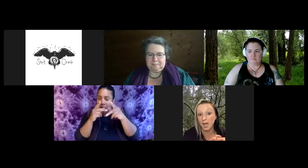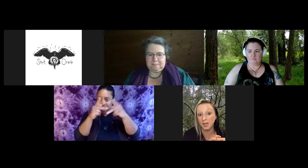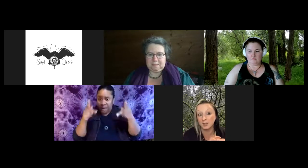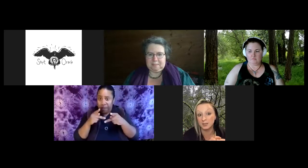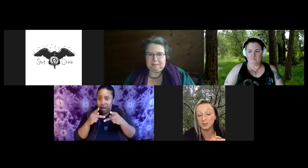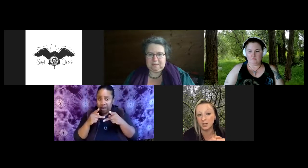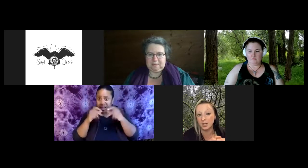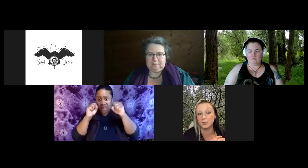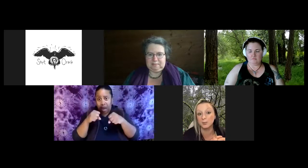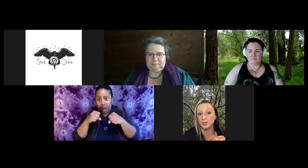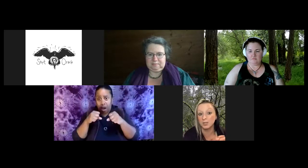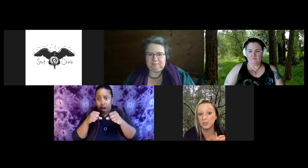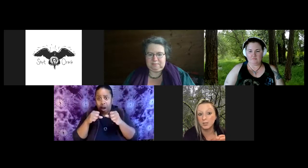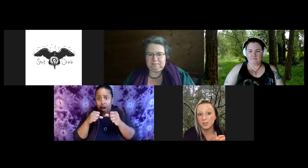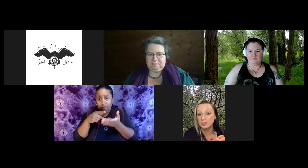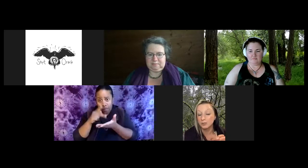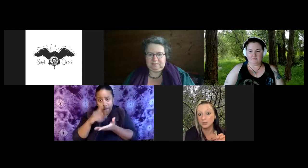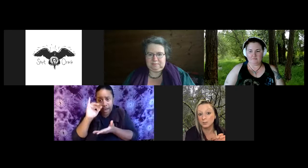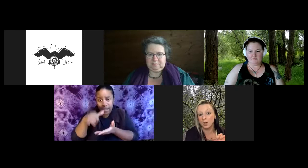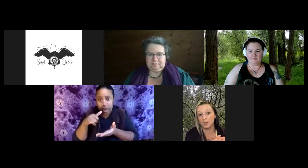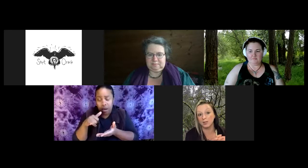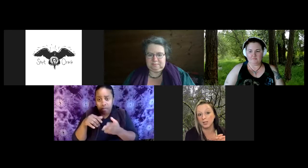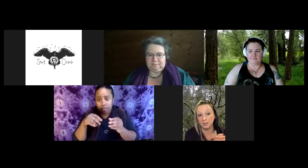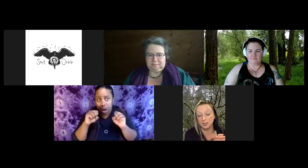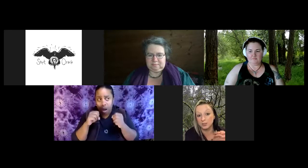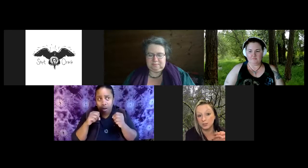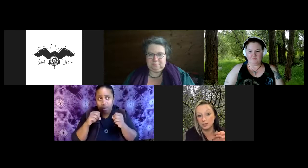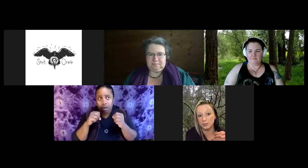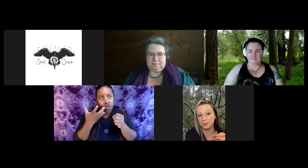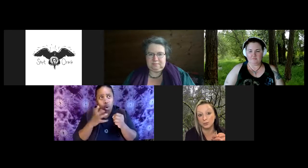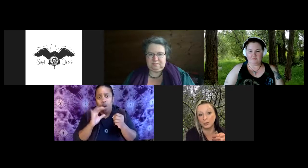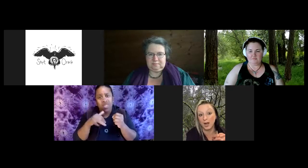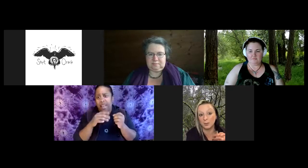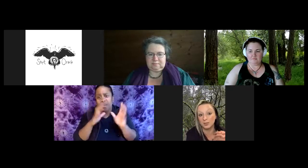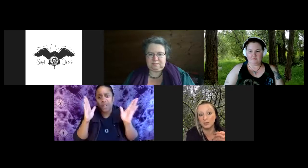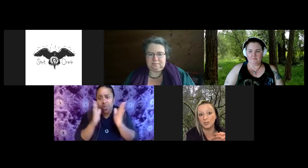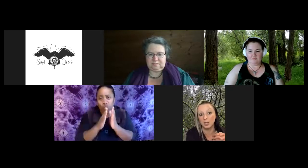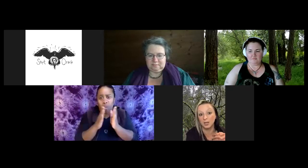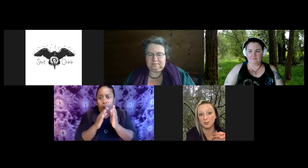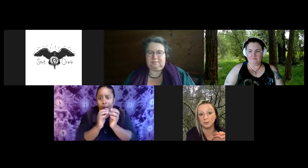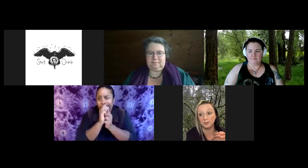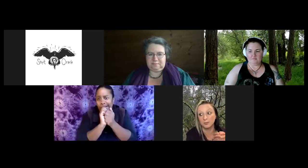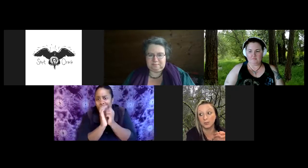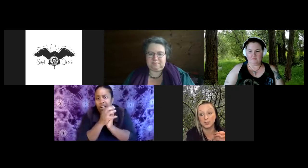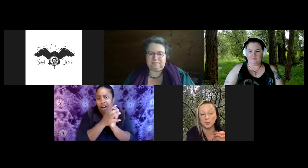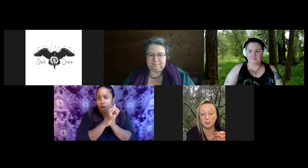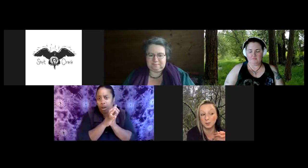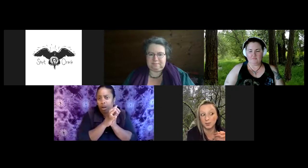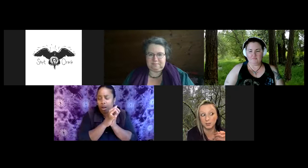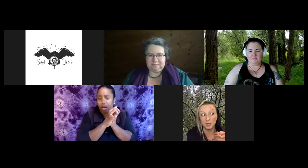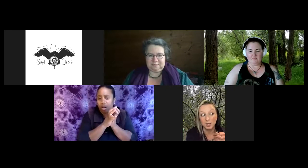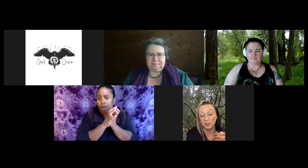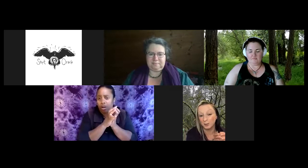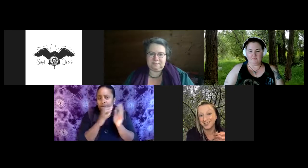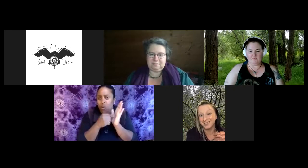offer that, and that it's not going to be too small and too crowded. For example, I